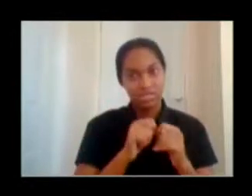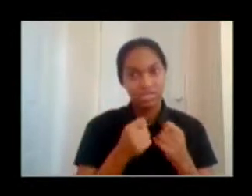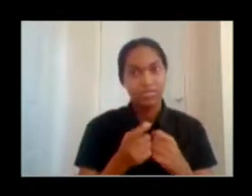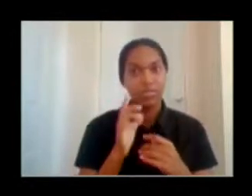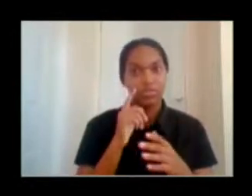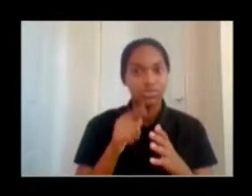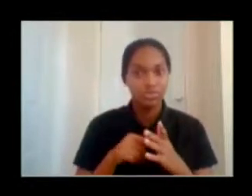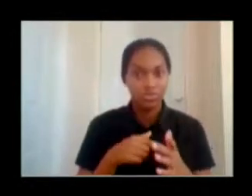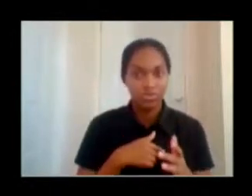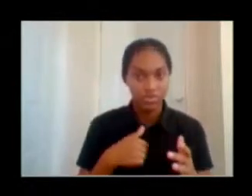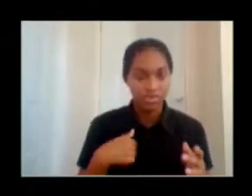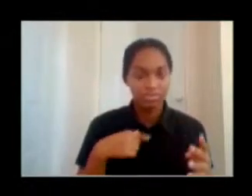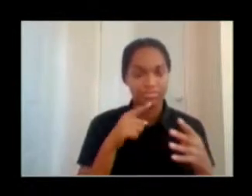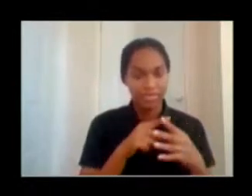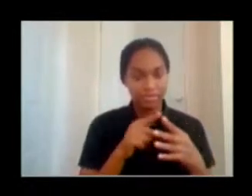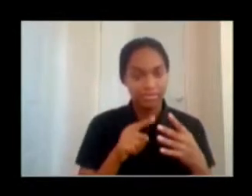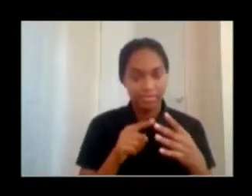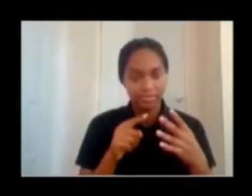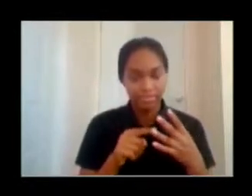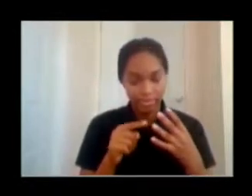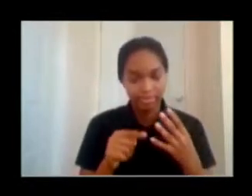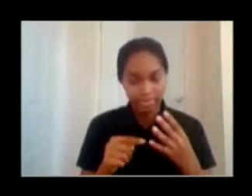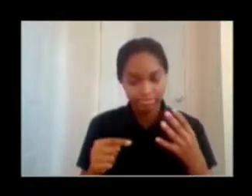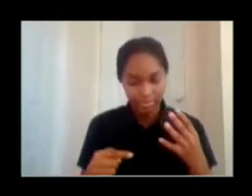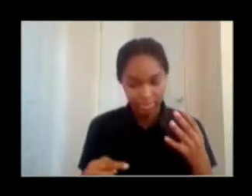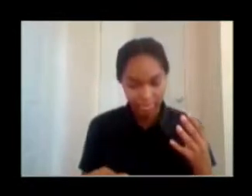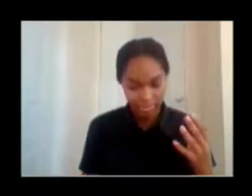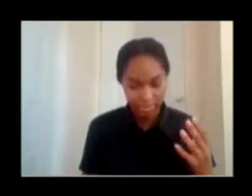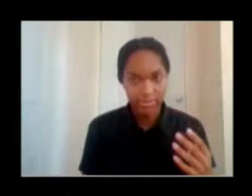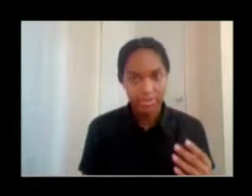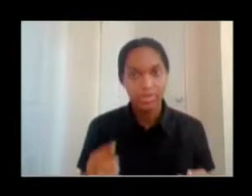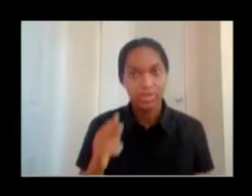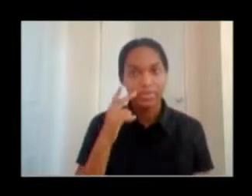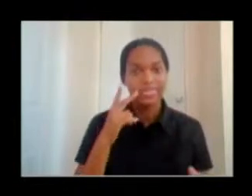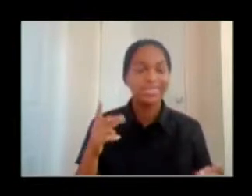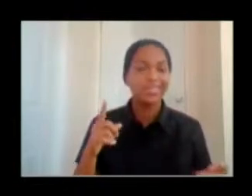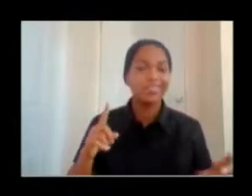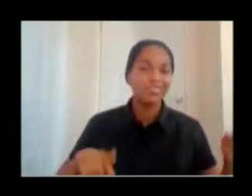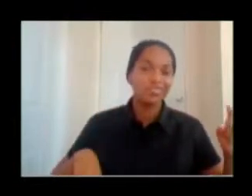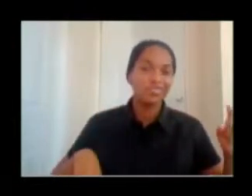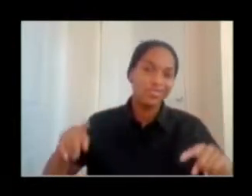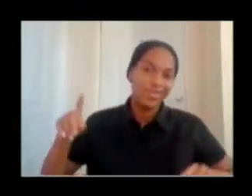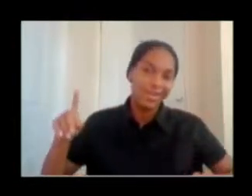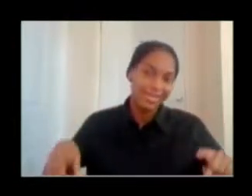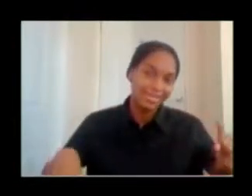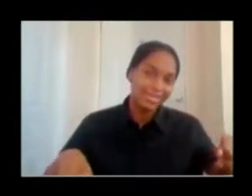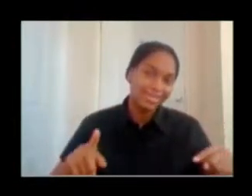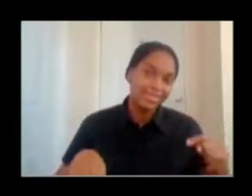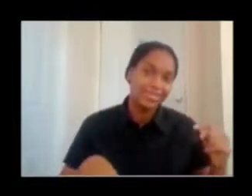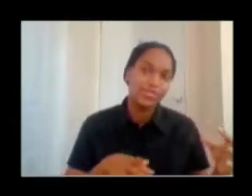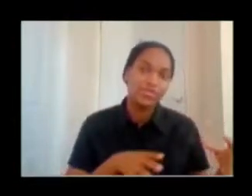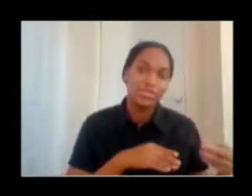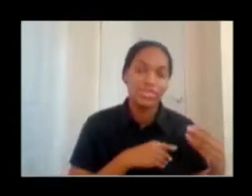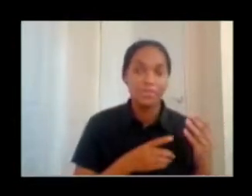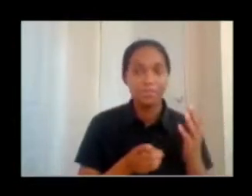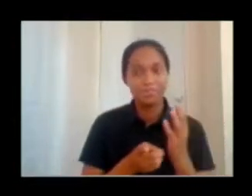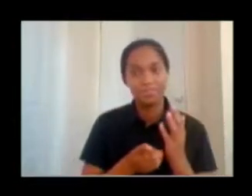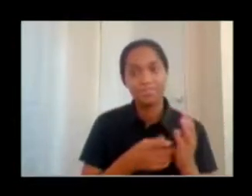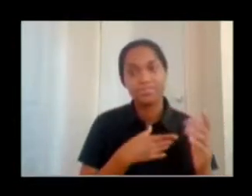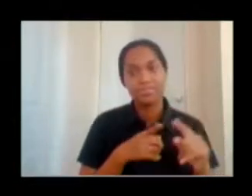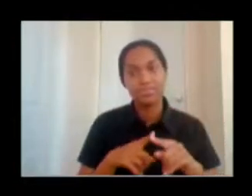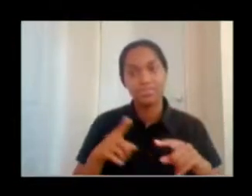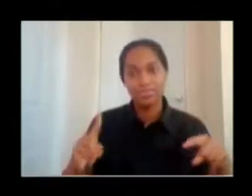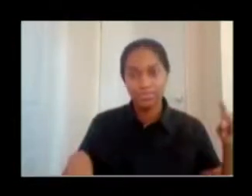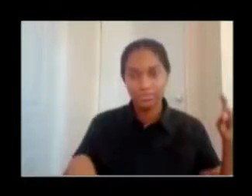and this and this and this. And by the way, we want to see a variety of receive devices and a variety of broadcast